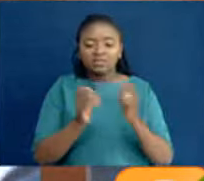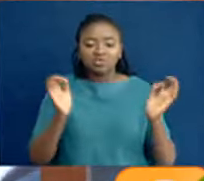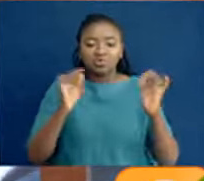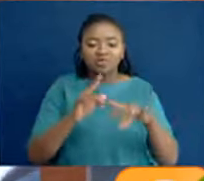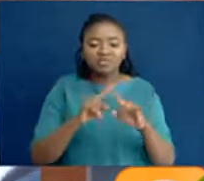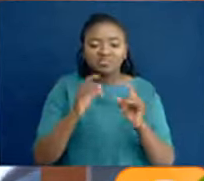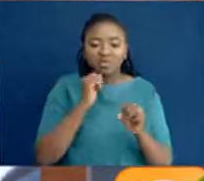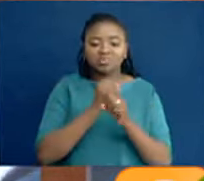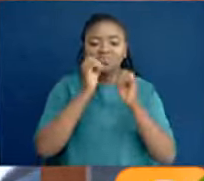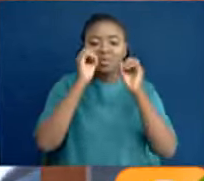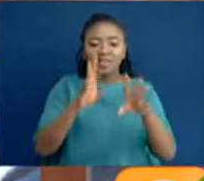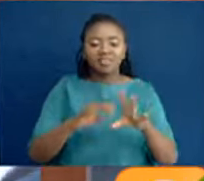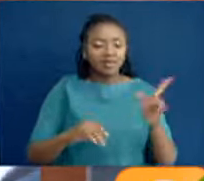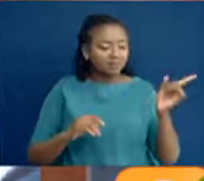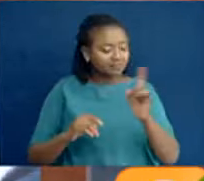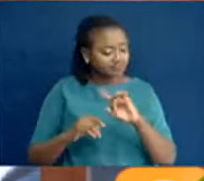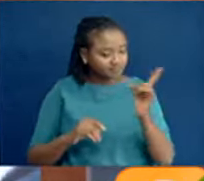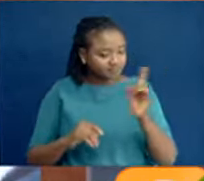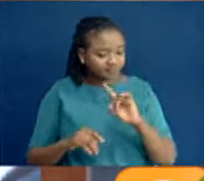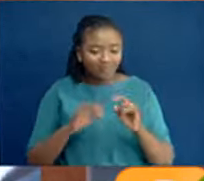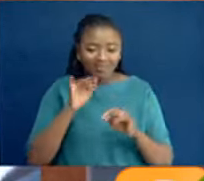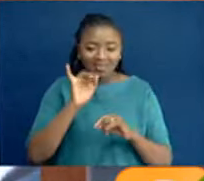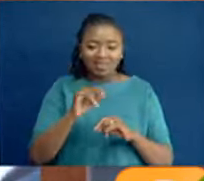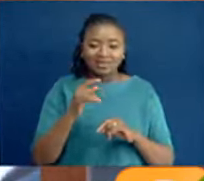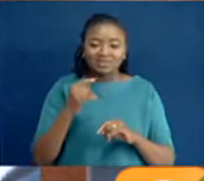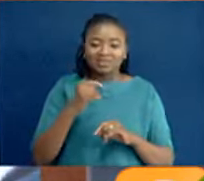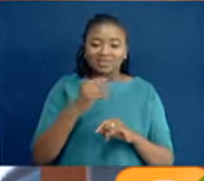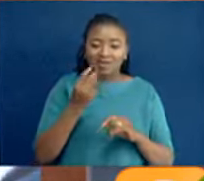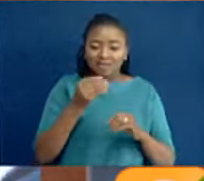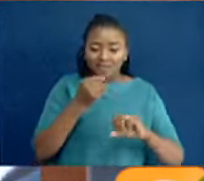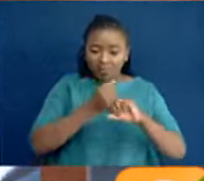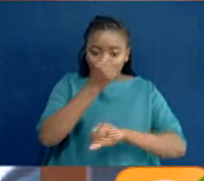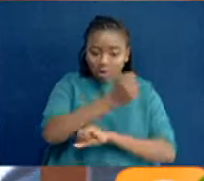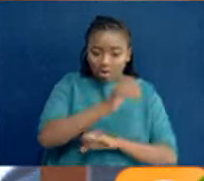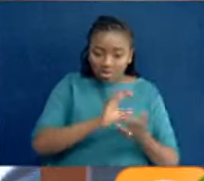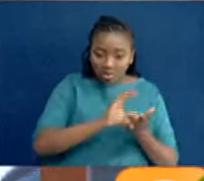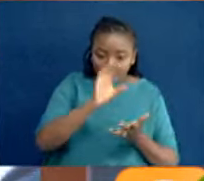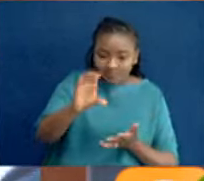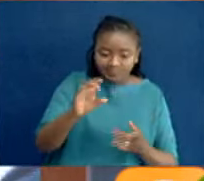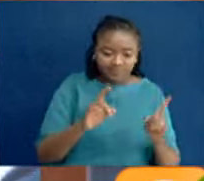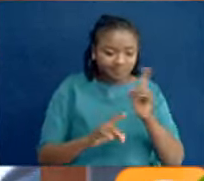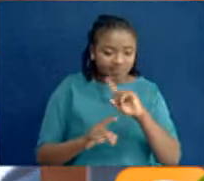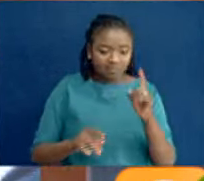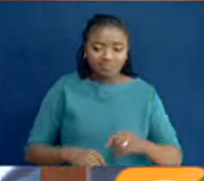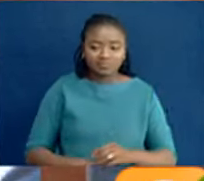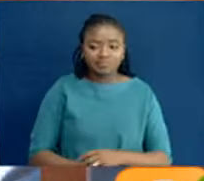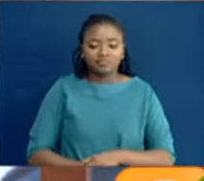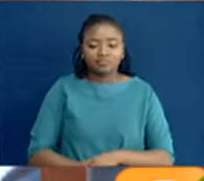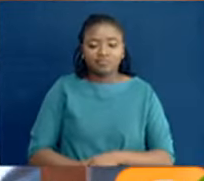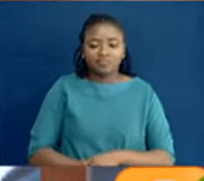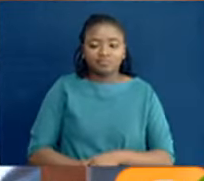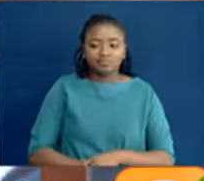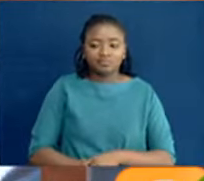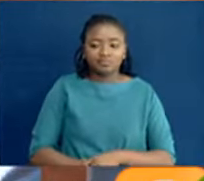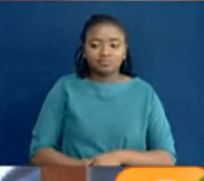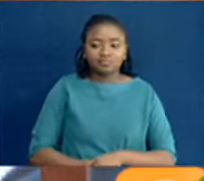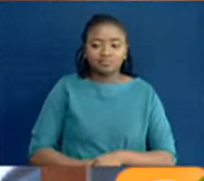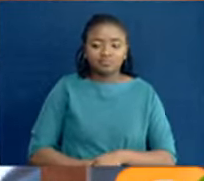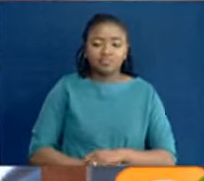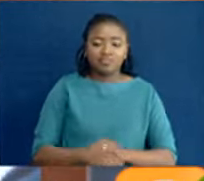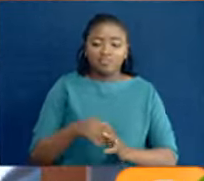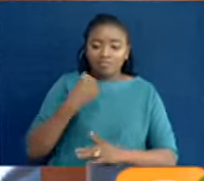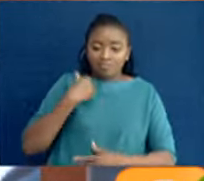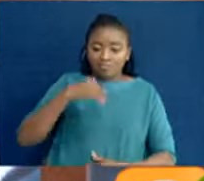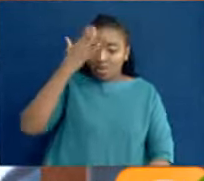No, as I said, it's not money, it's not a donation. I know by my experience and in my